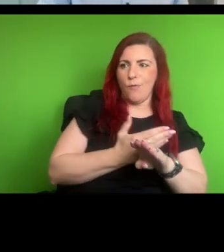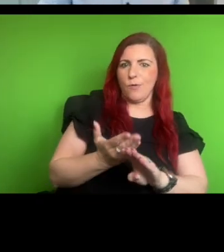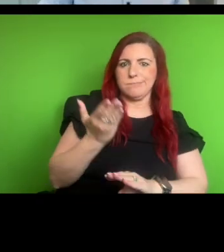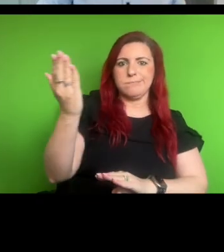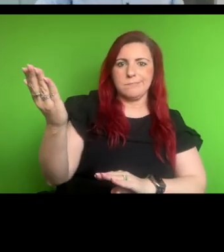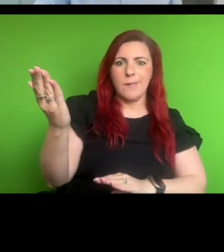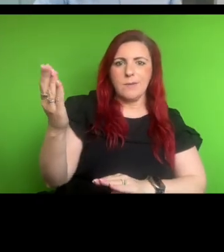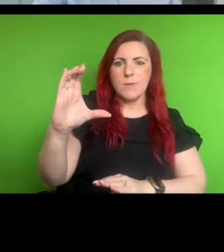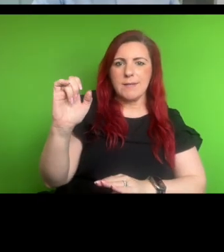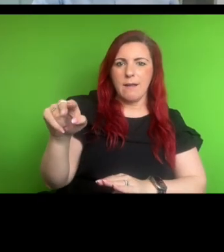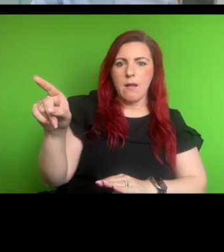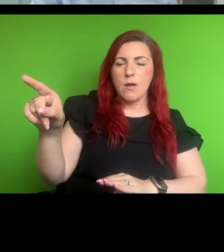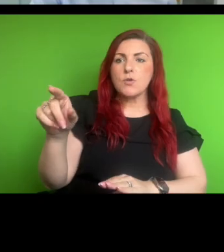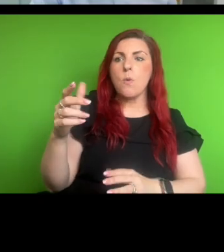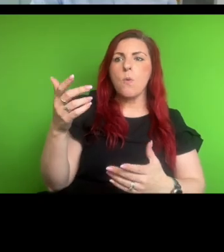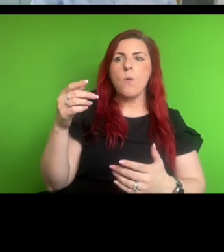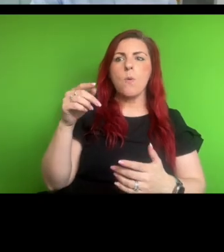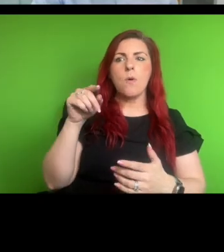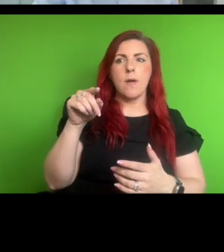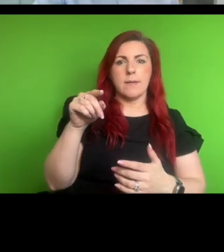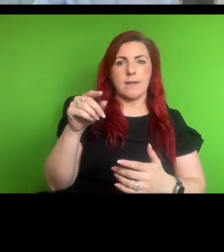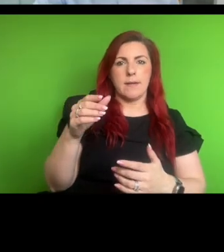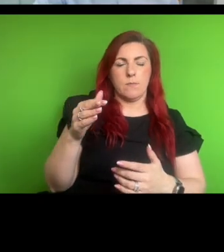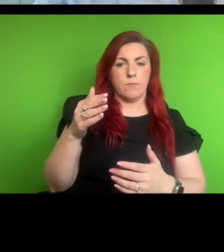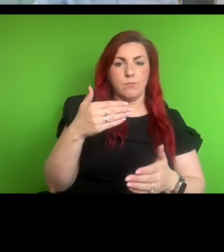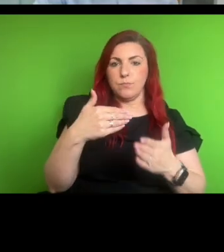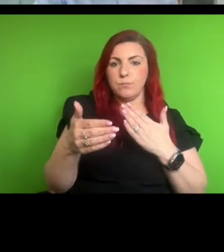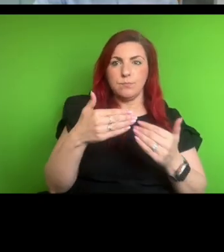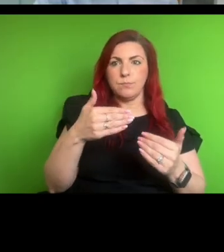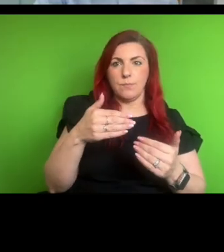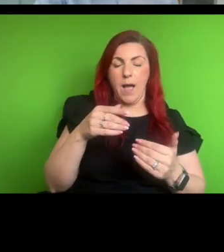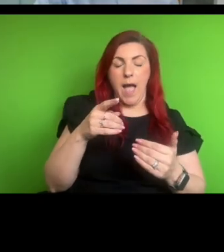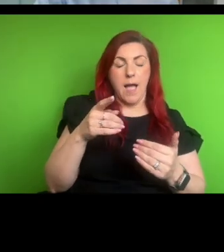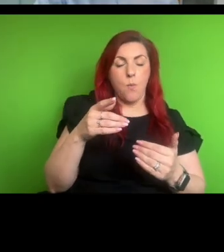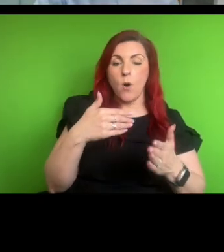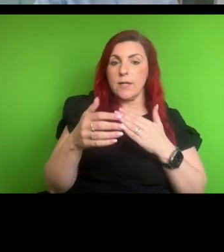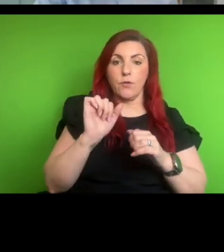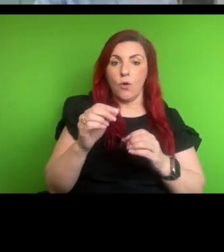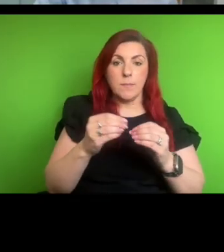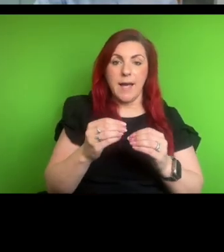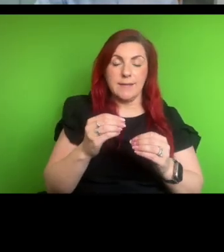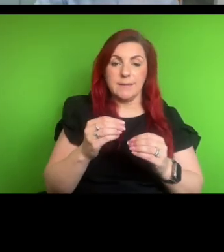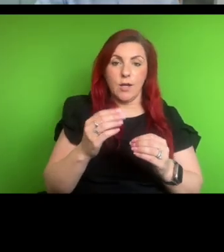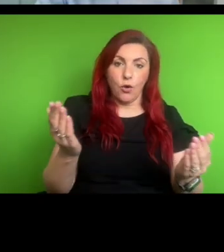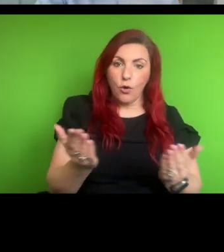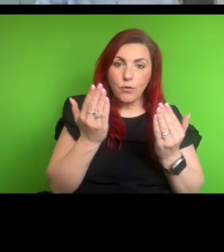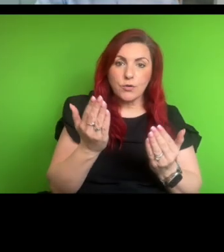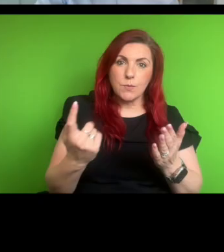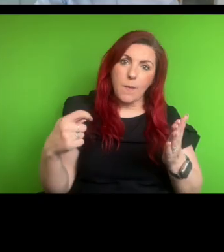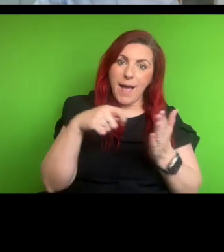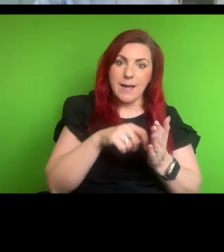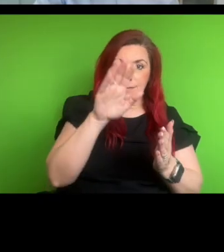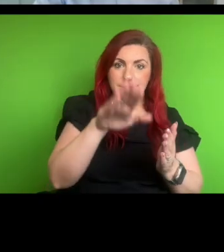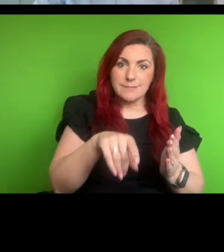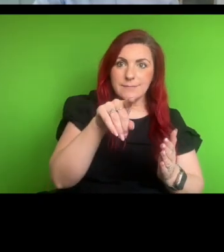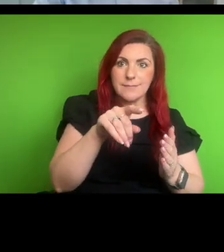whatever you think your comment is, I would encourage that you put it into the portal. I'm also available to